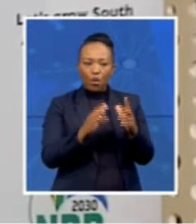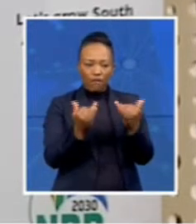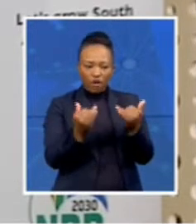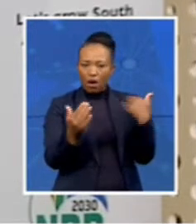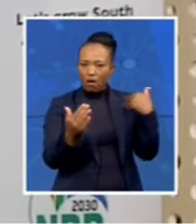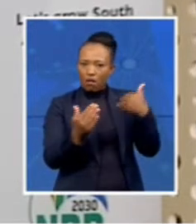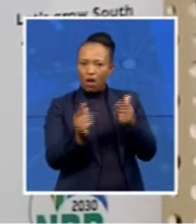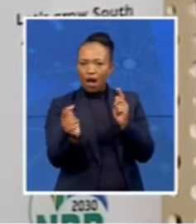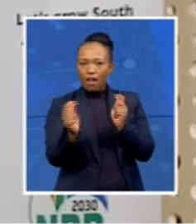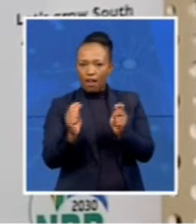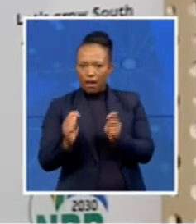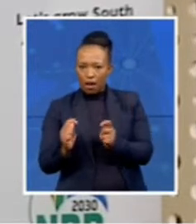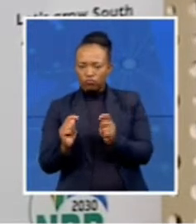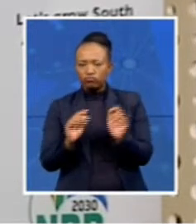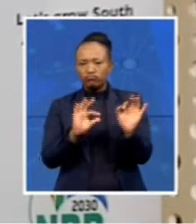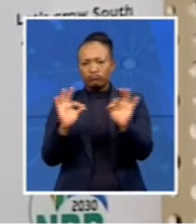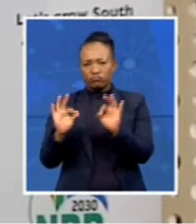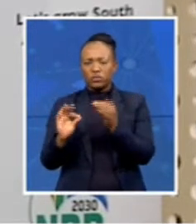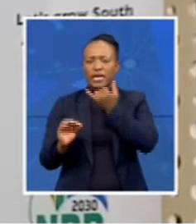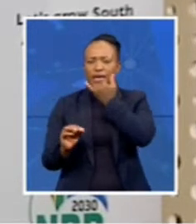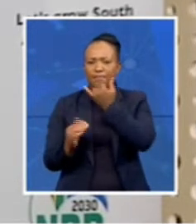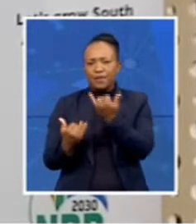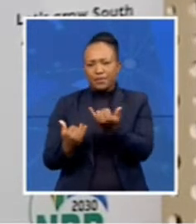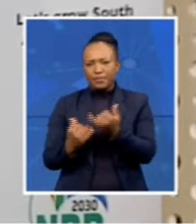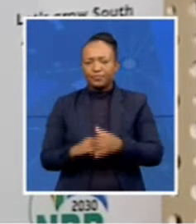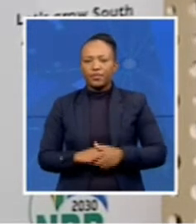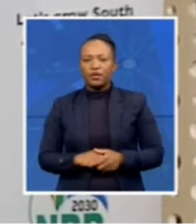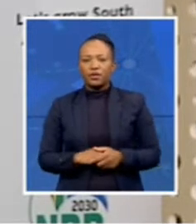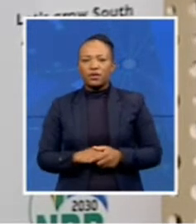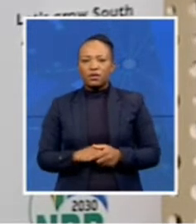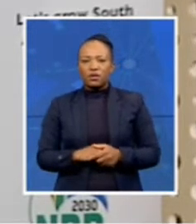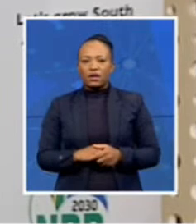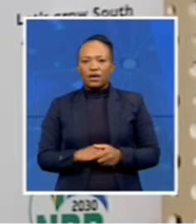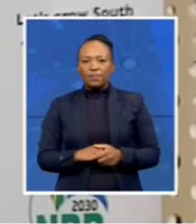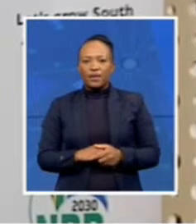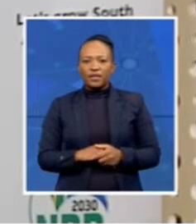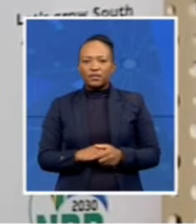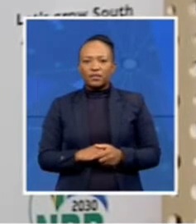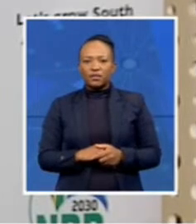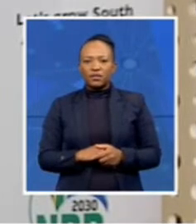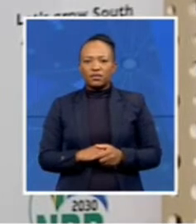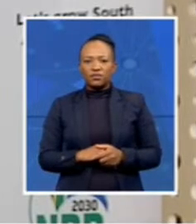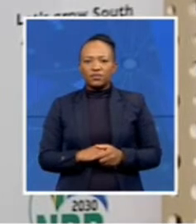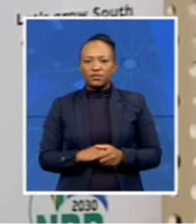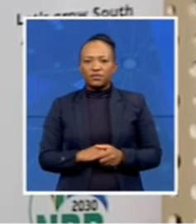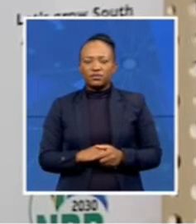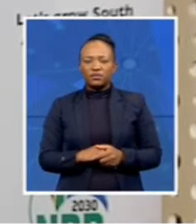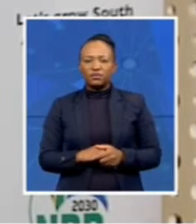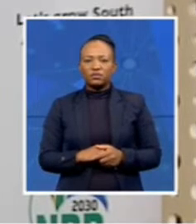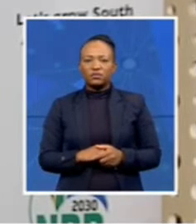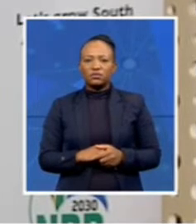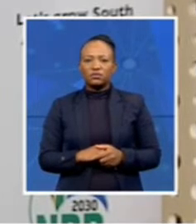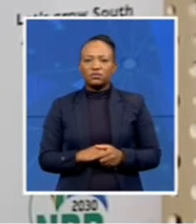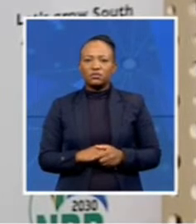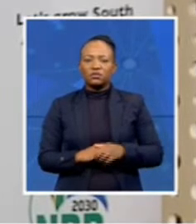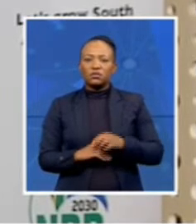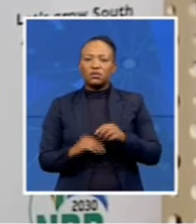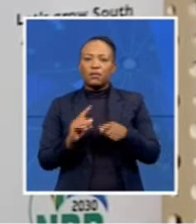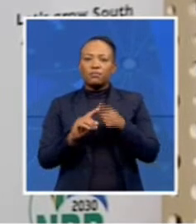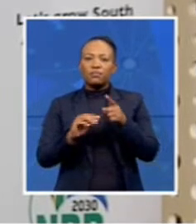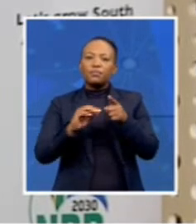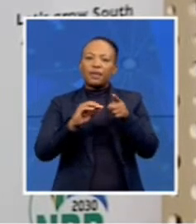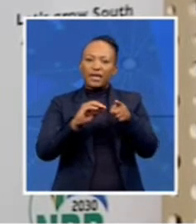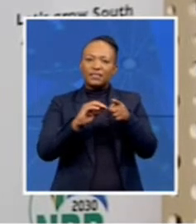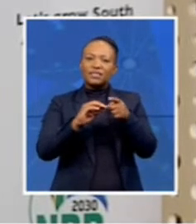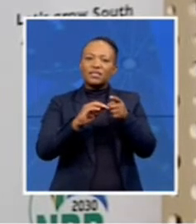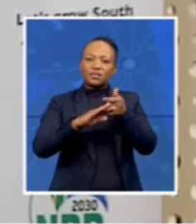order to meet the increase in water demand, we've gradually increased groundwater use through Groundwater Development